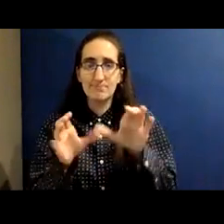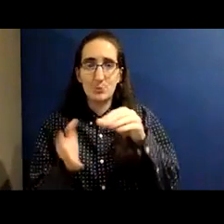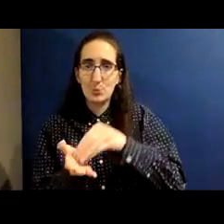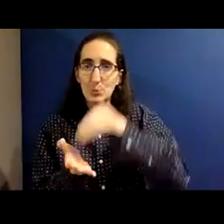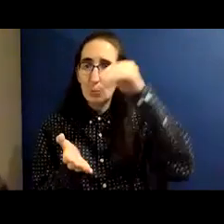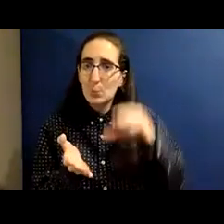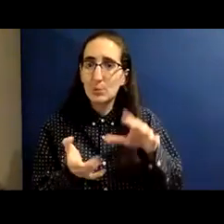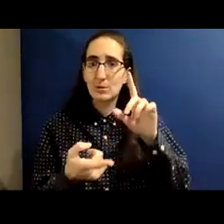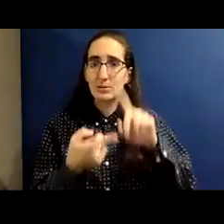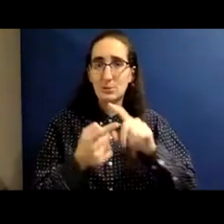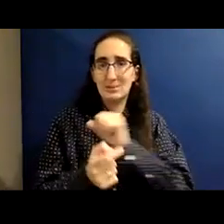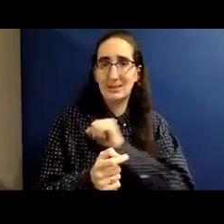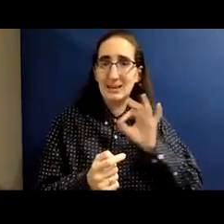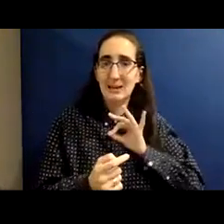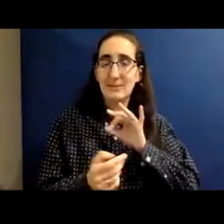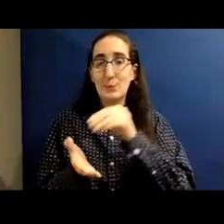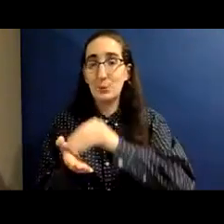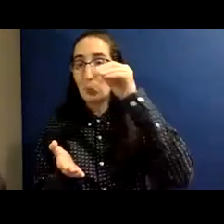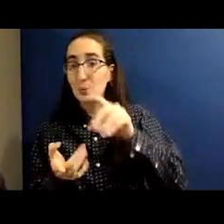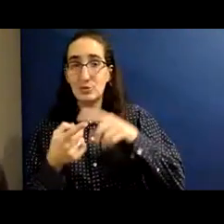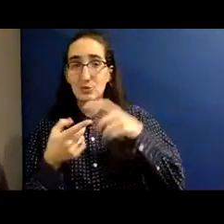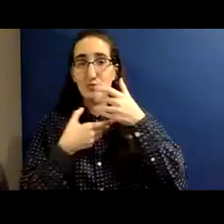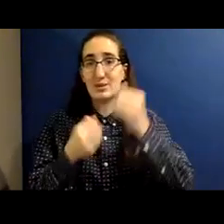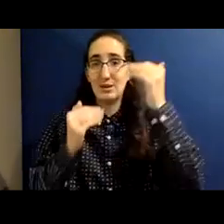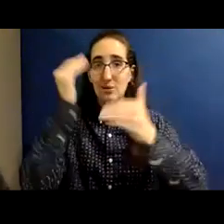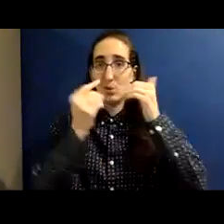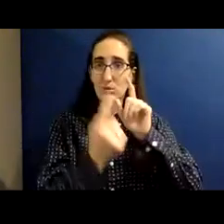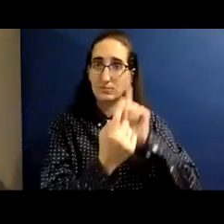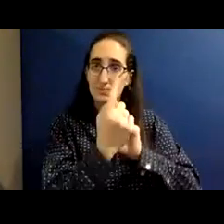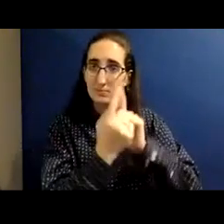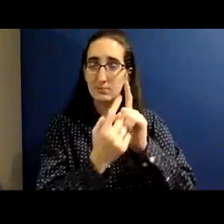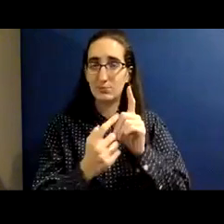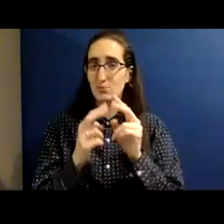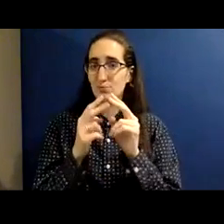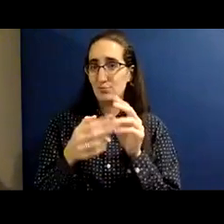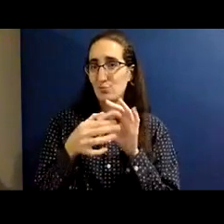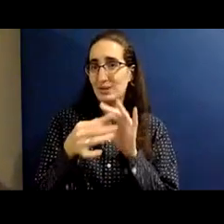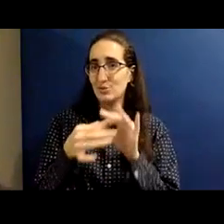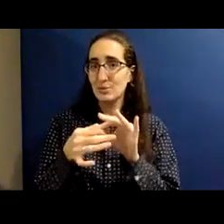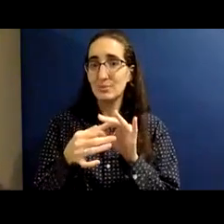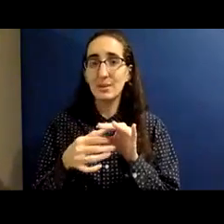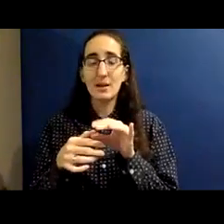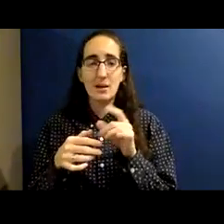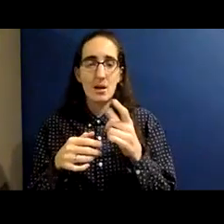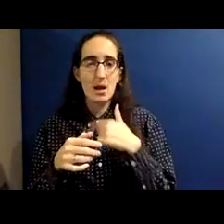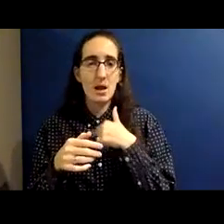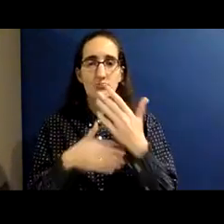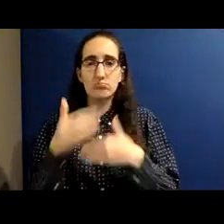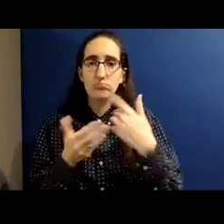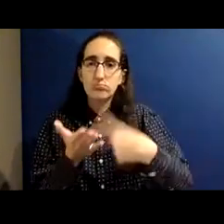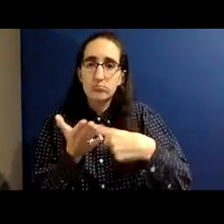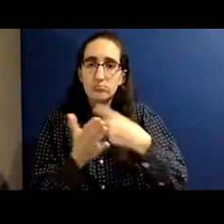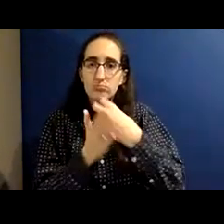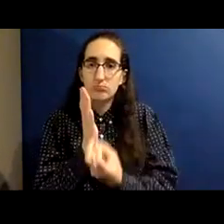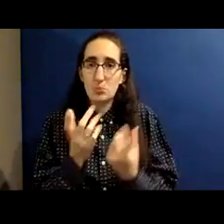student to staff or student to trusted adult relationships. And so as I get into talking about what we're